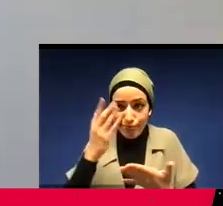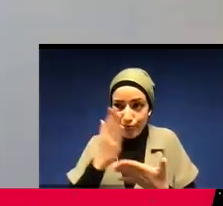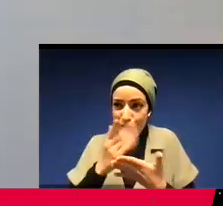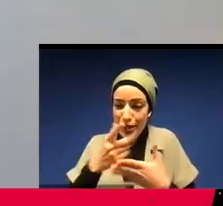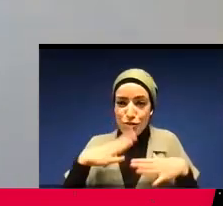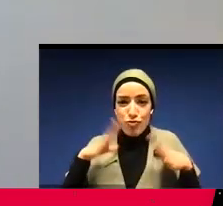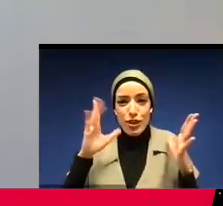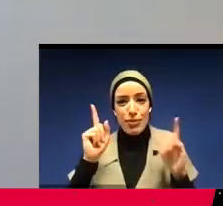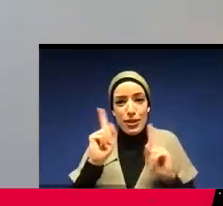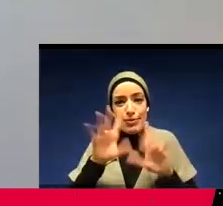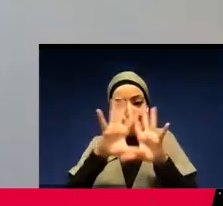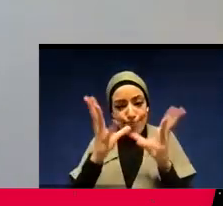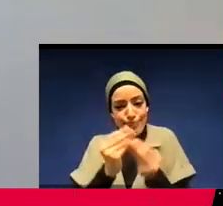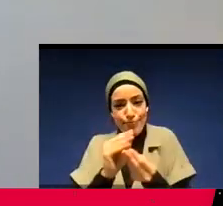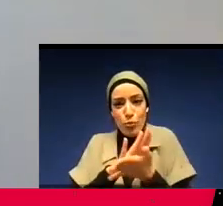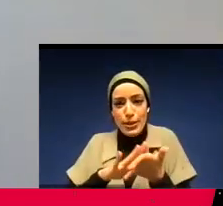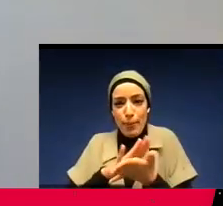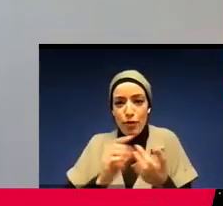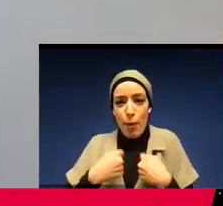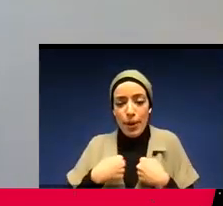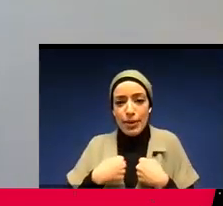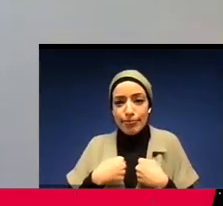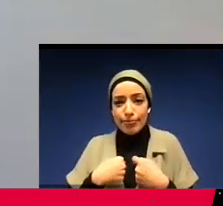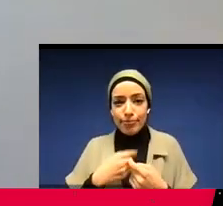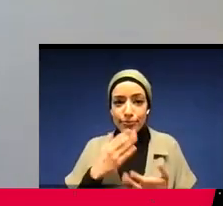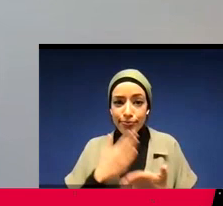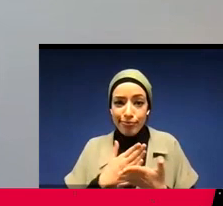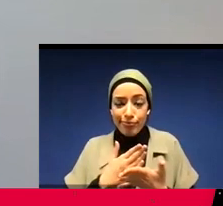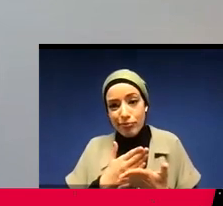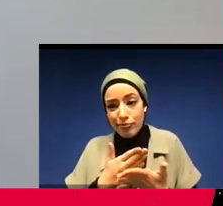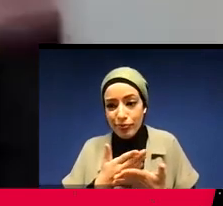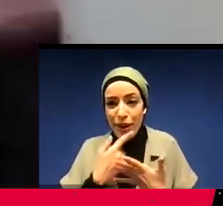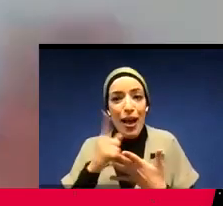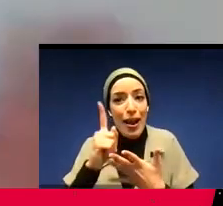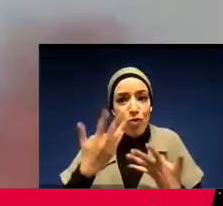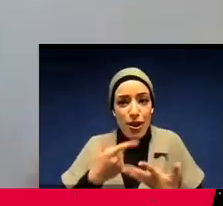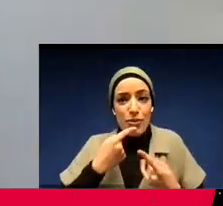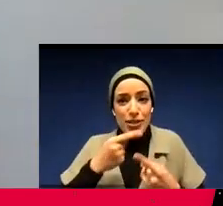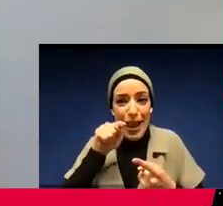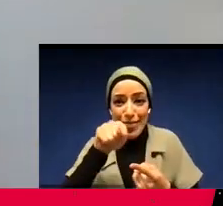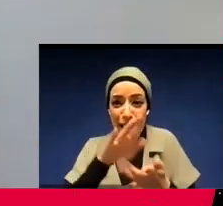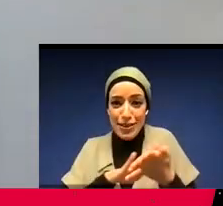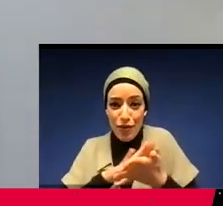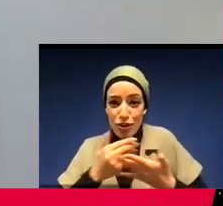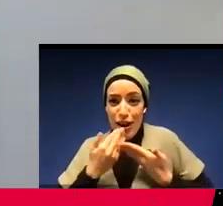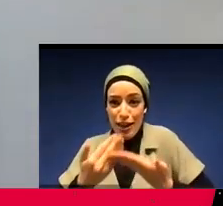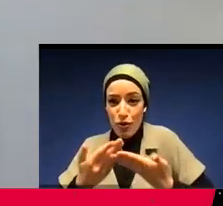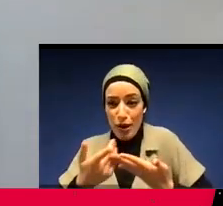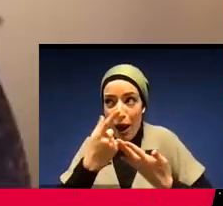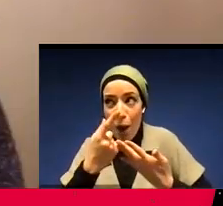think that's what freedom is for me. But I reserve the right to change that in the